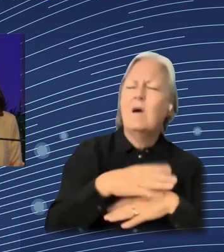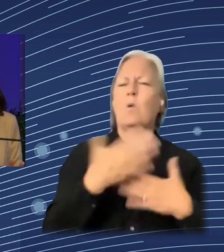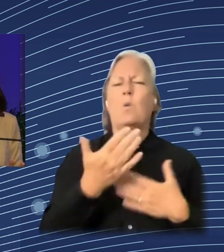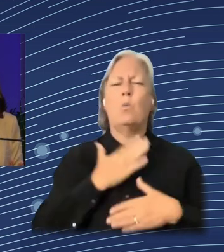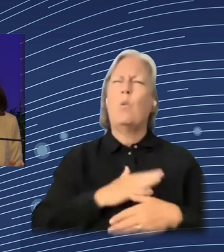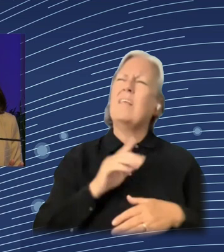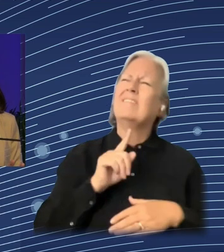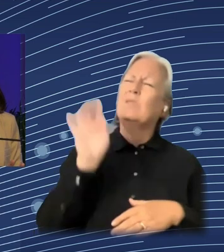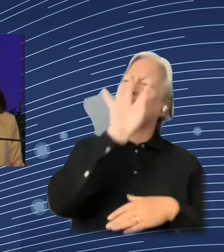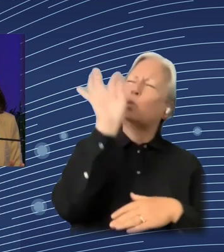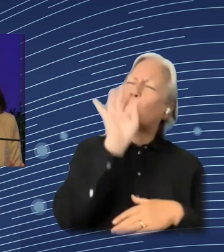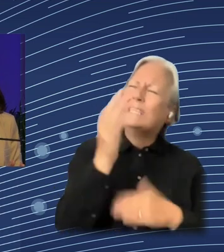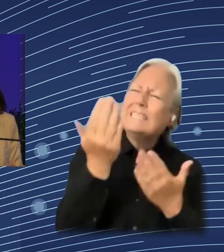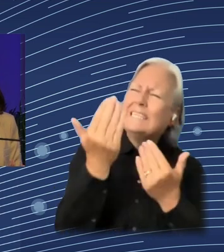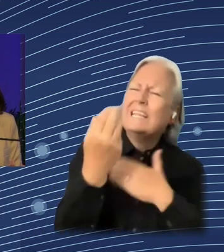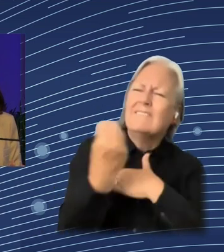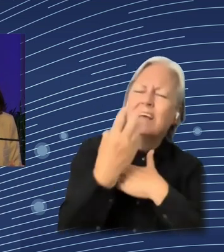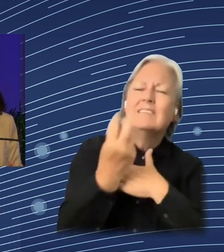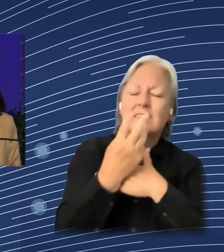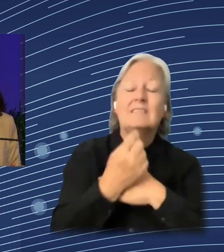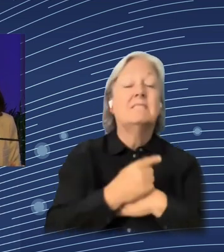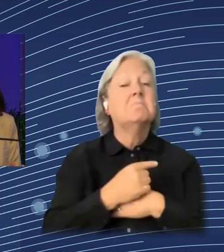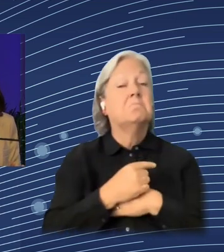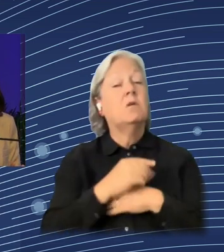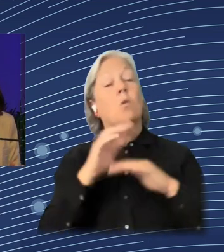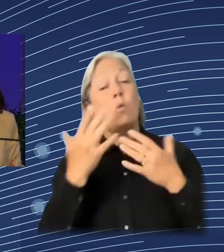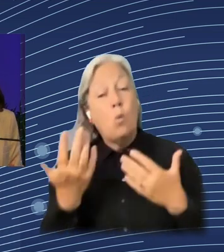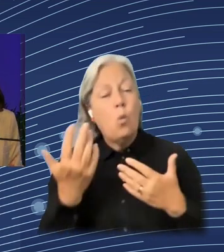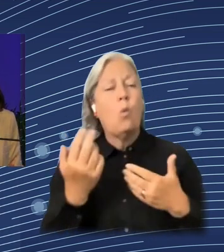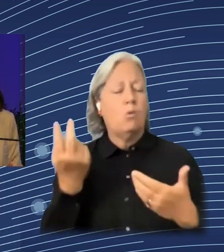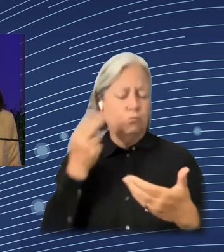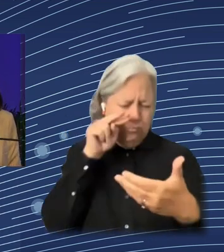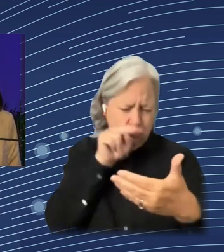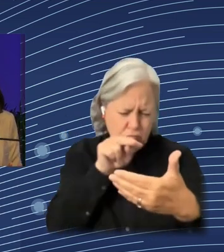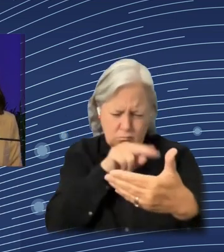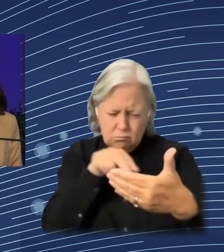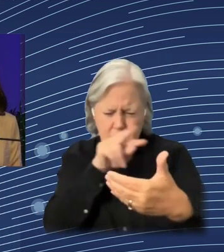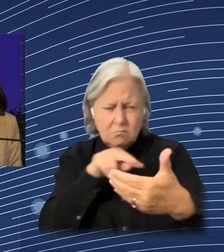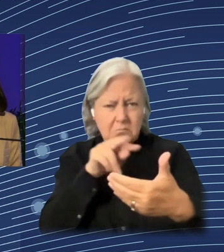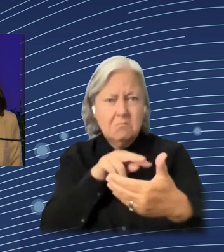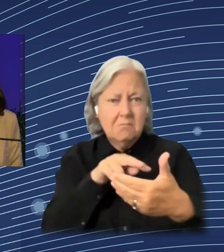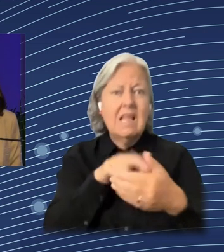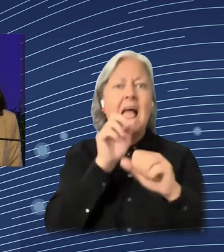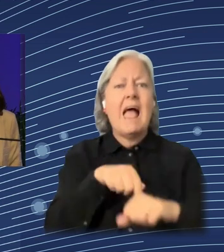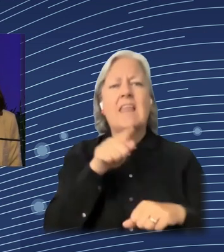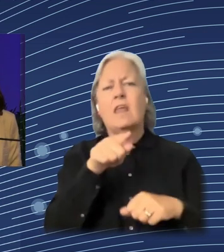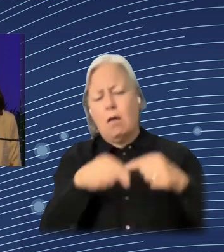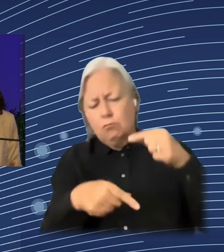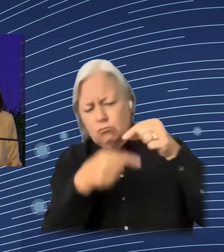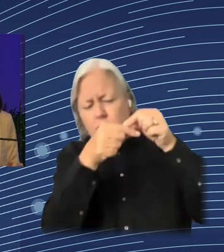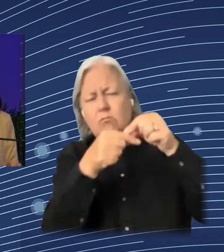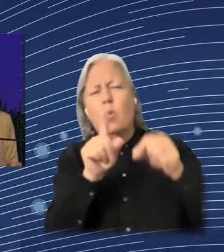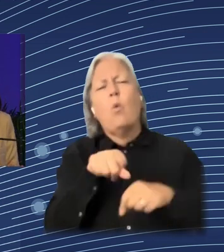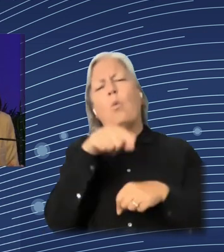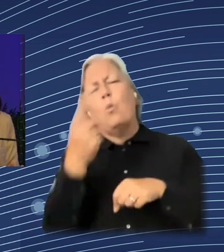can especially check if they are entitled to supplementary benefits. I think